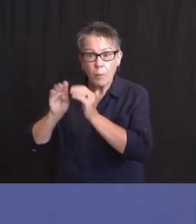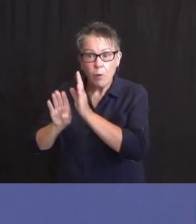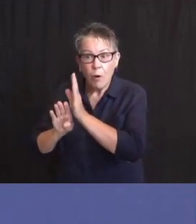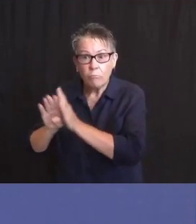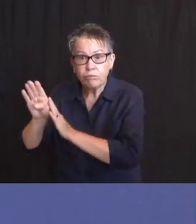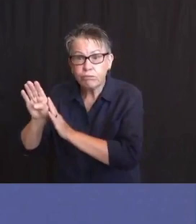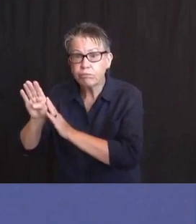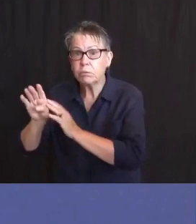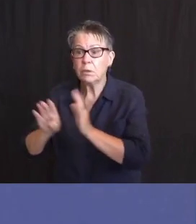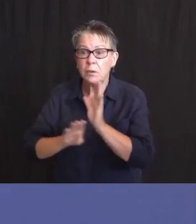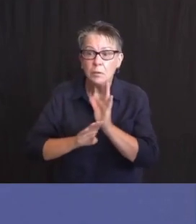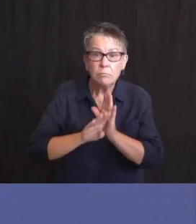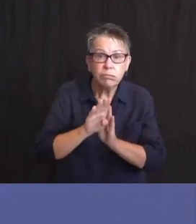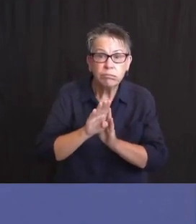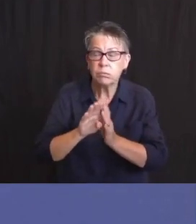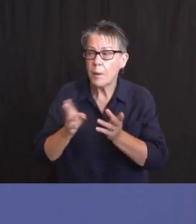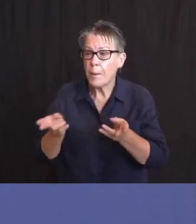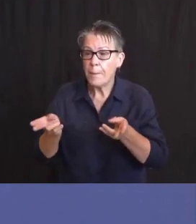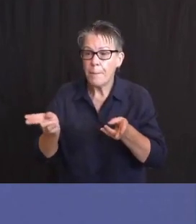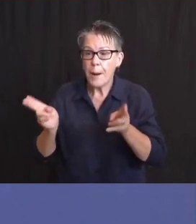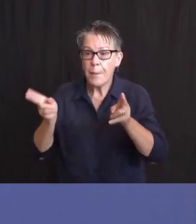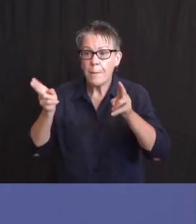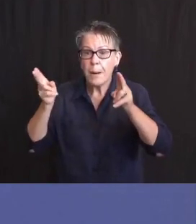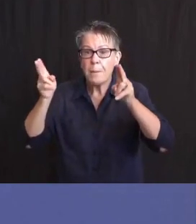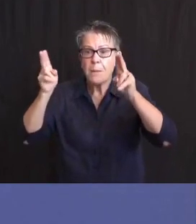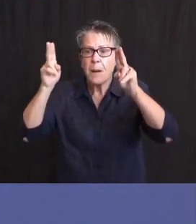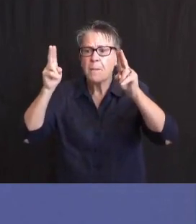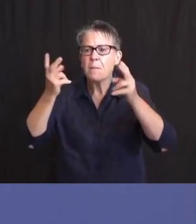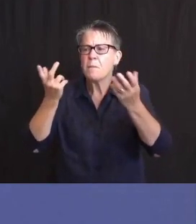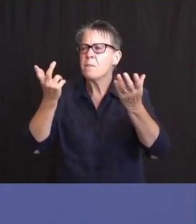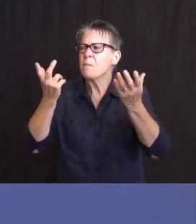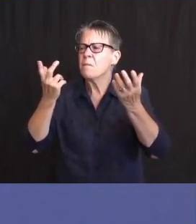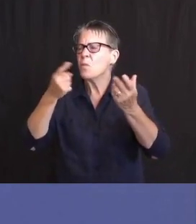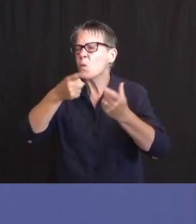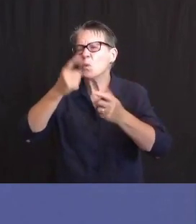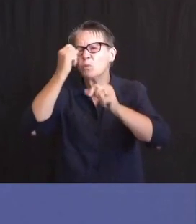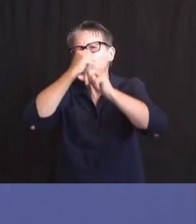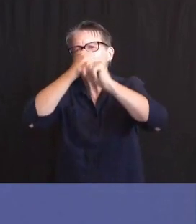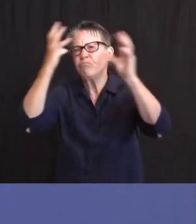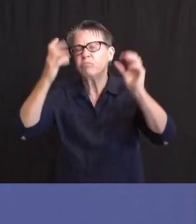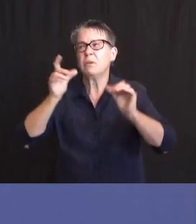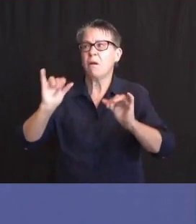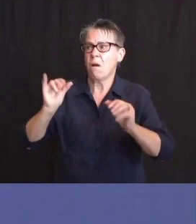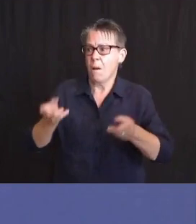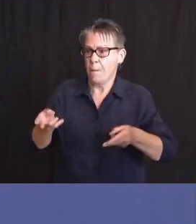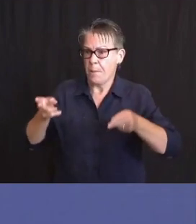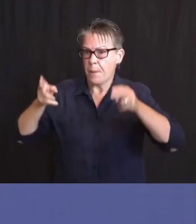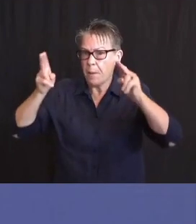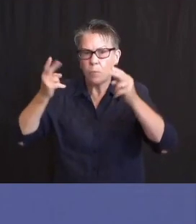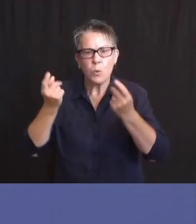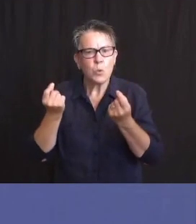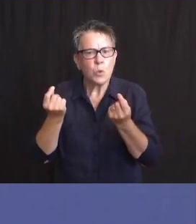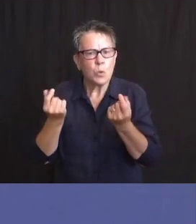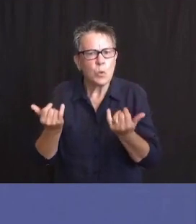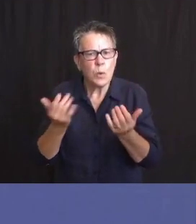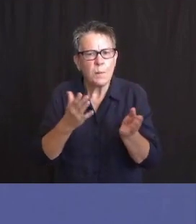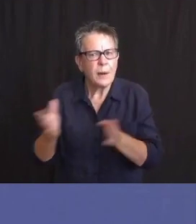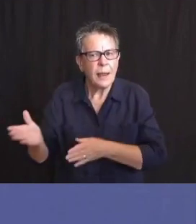keep increasing? What could you envision changing or walking back first, whether it's outdoor dining